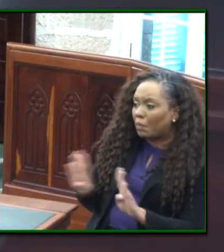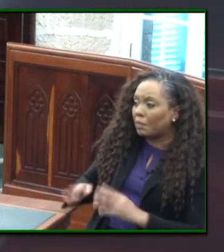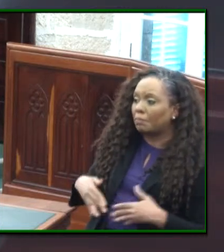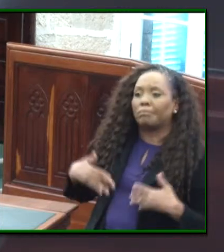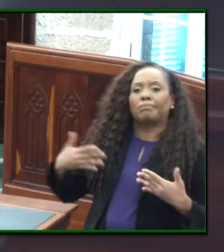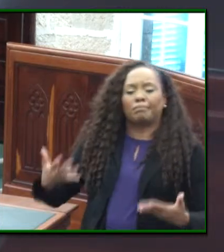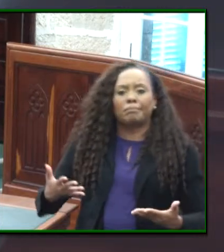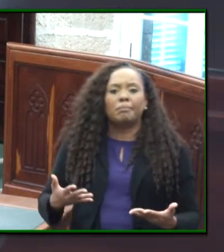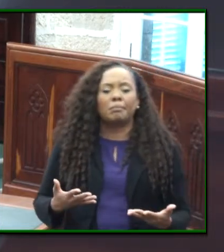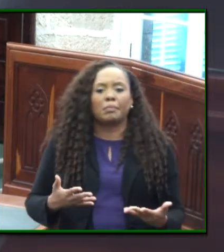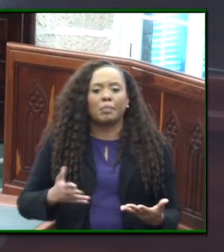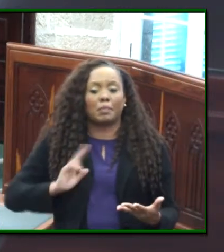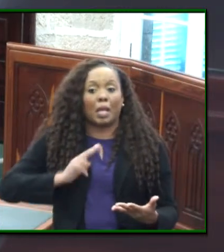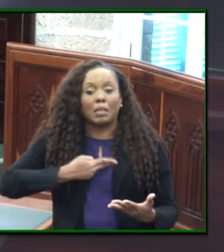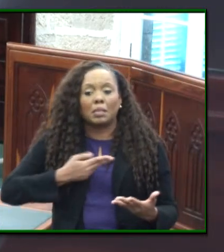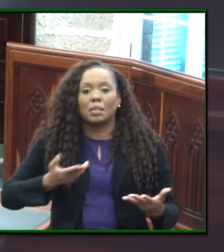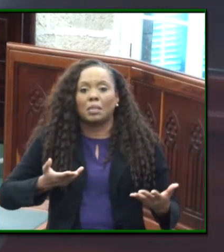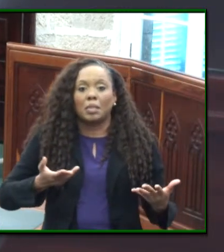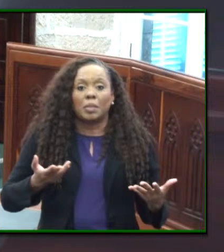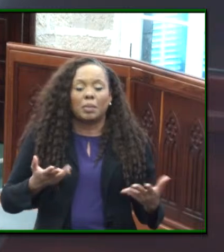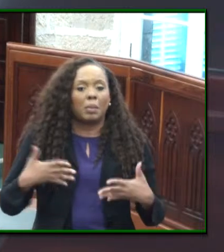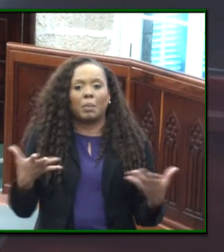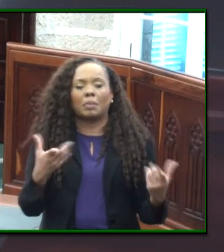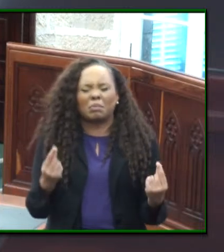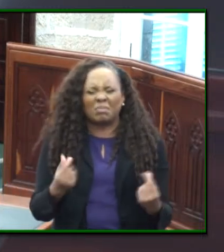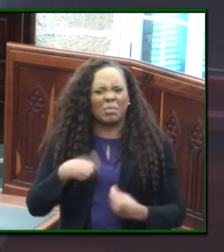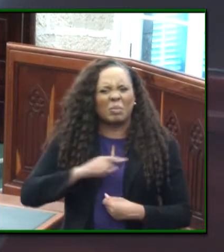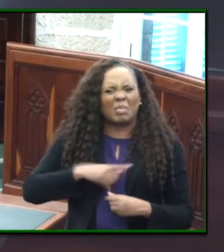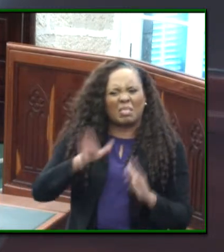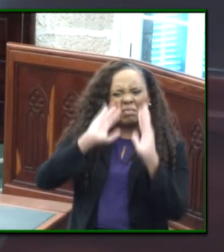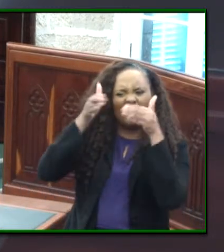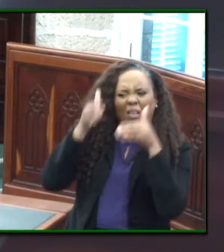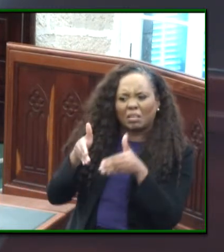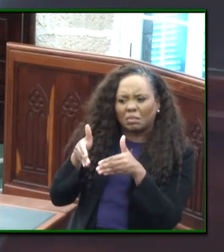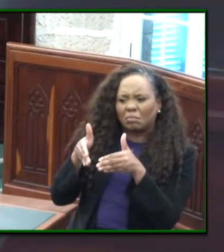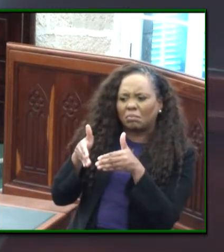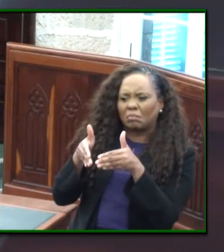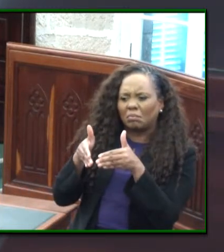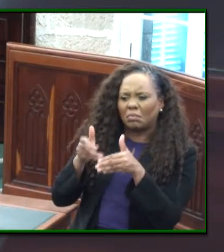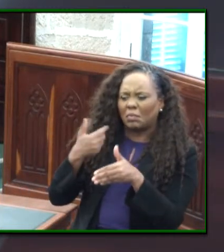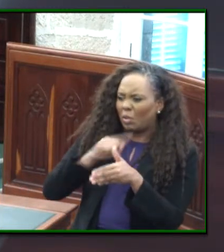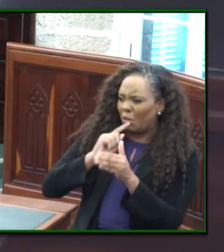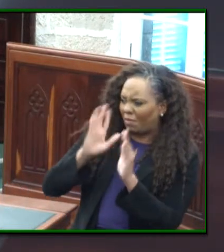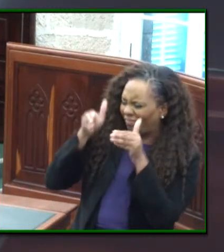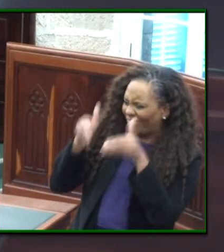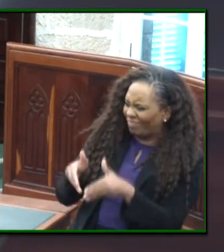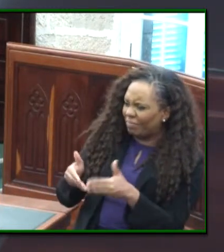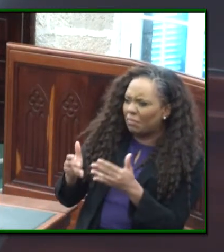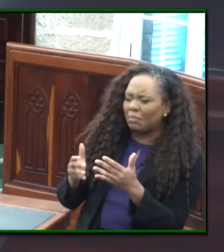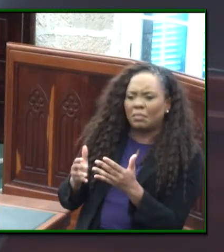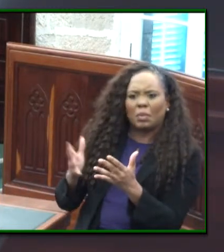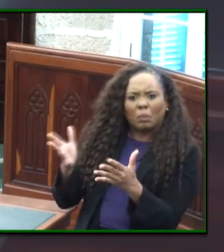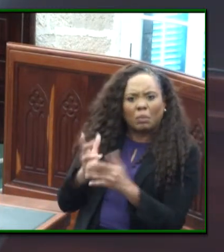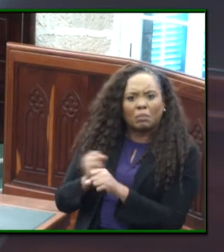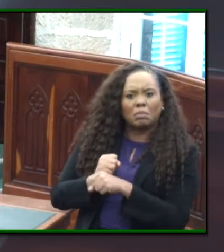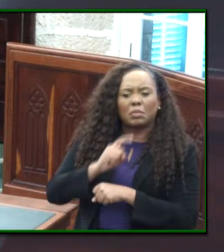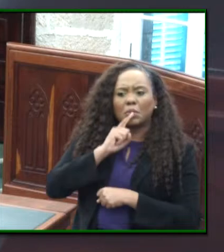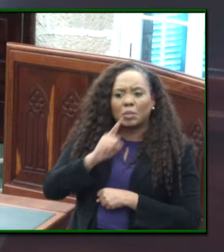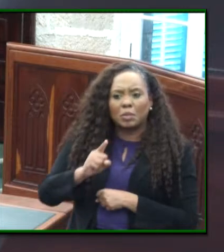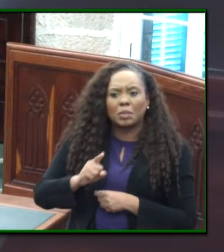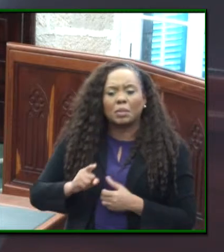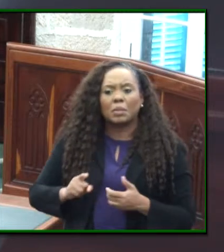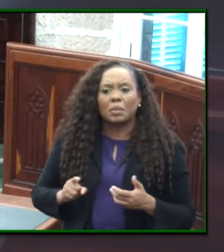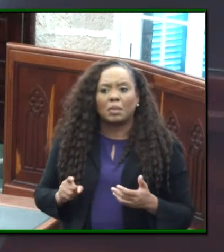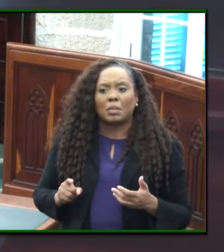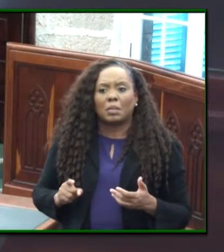us, we are focused in having those areas